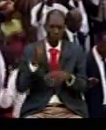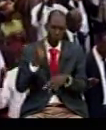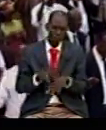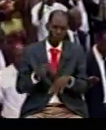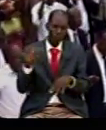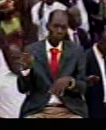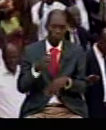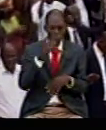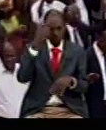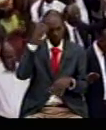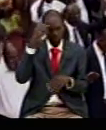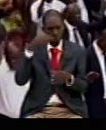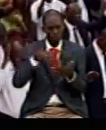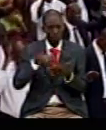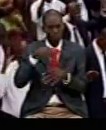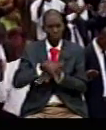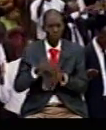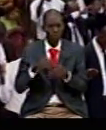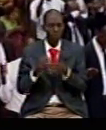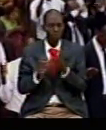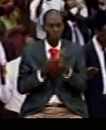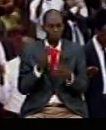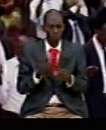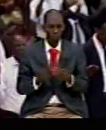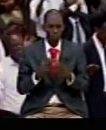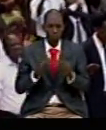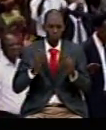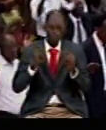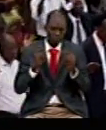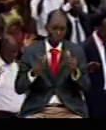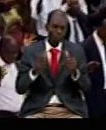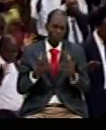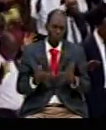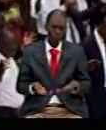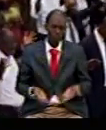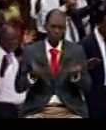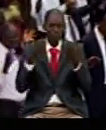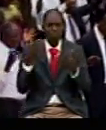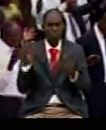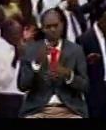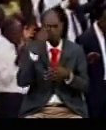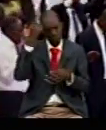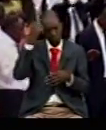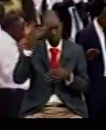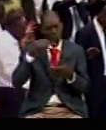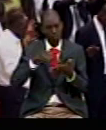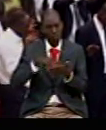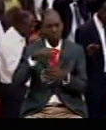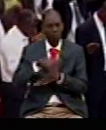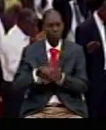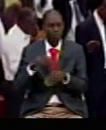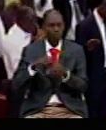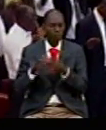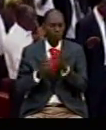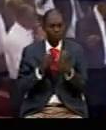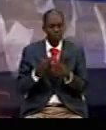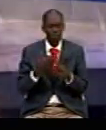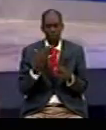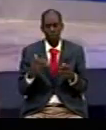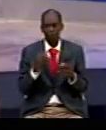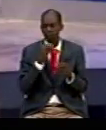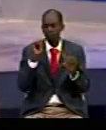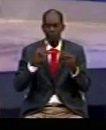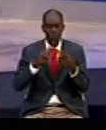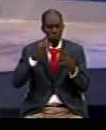Touch their brains tonight. Quicken their brains tonight. And those subjects they are not able to